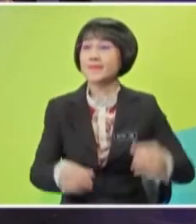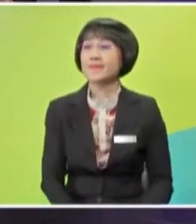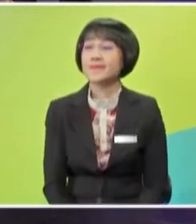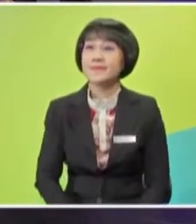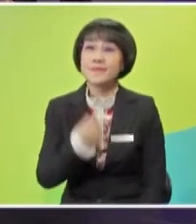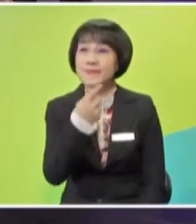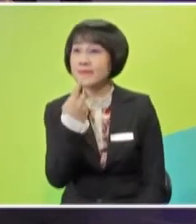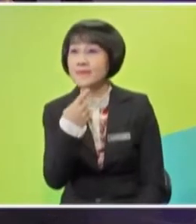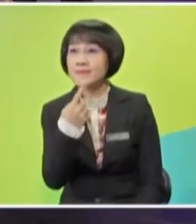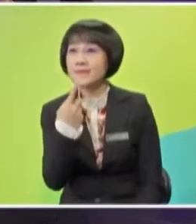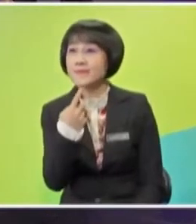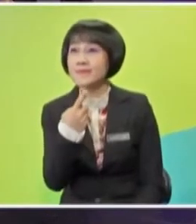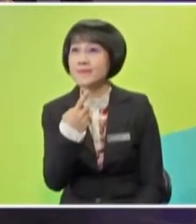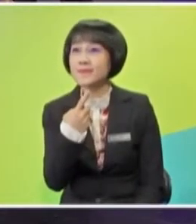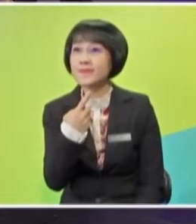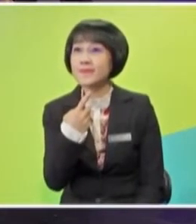that?